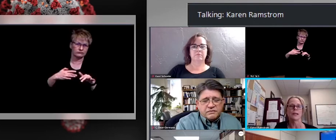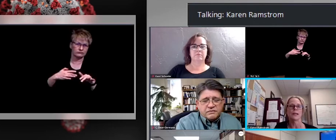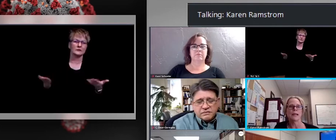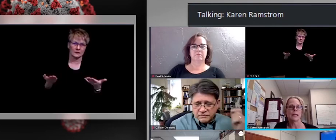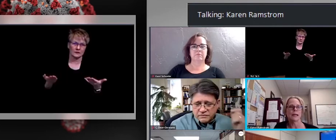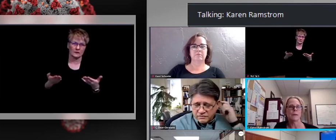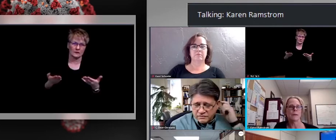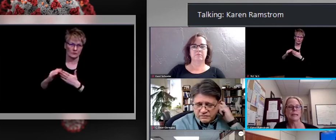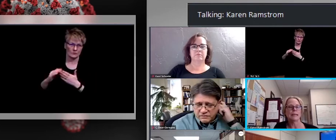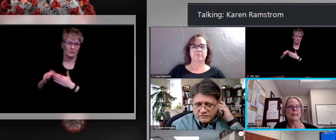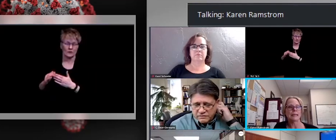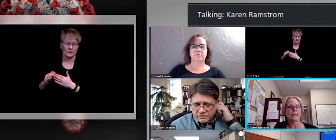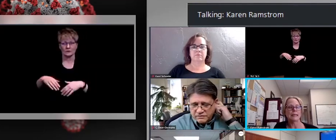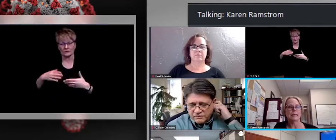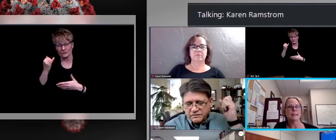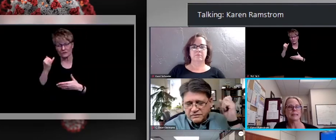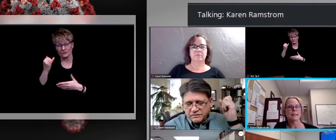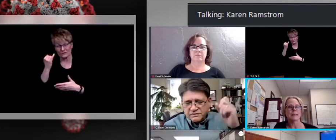history,